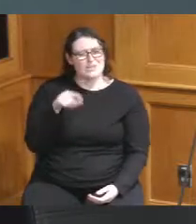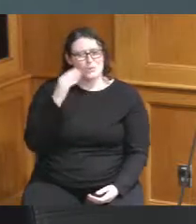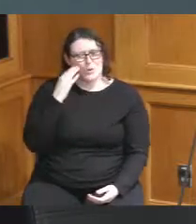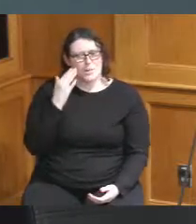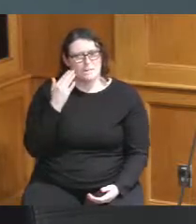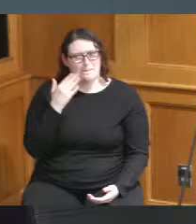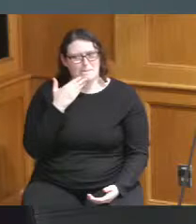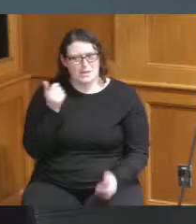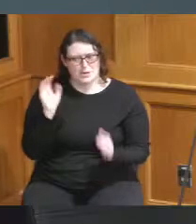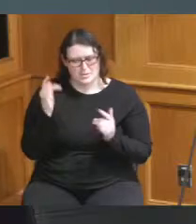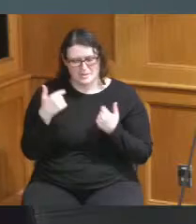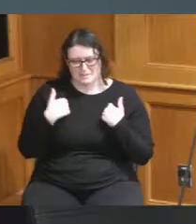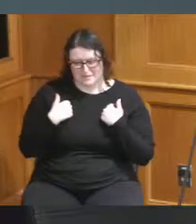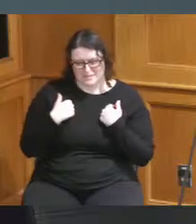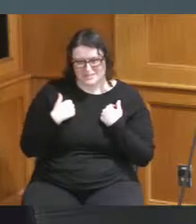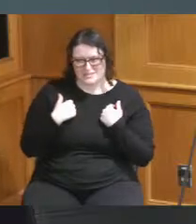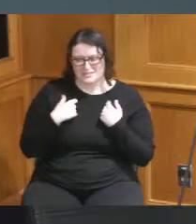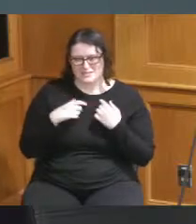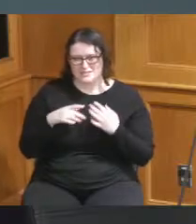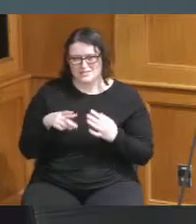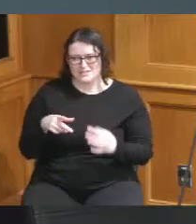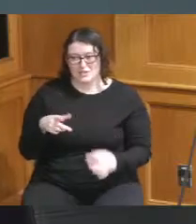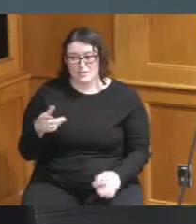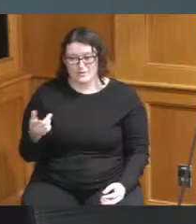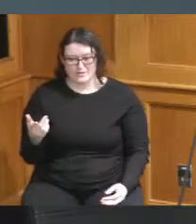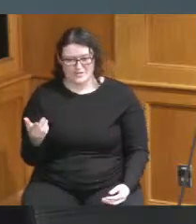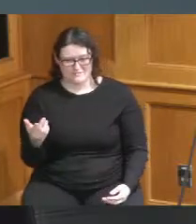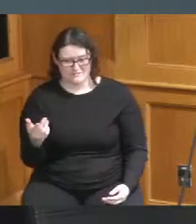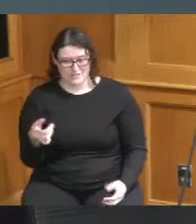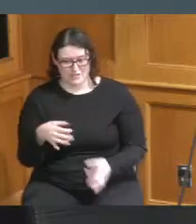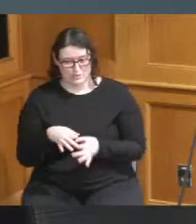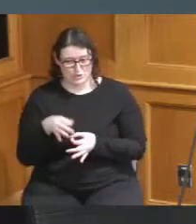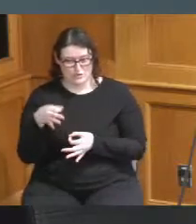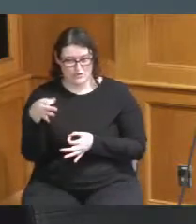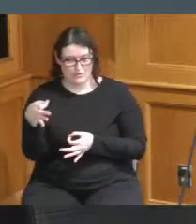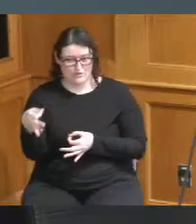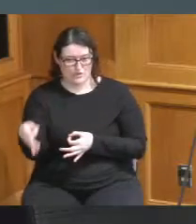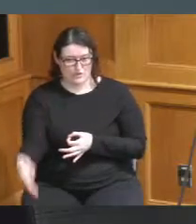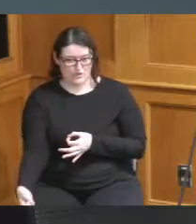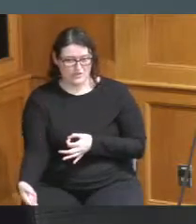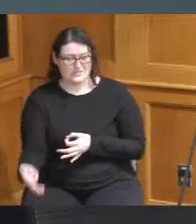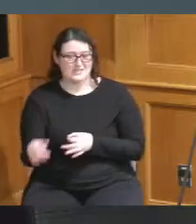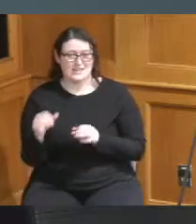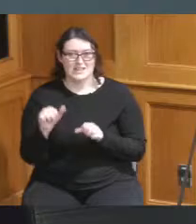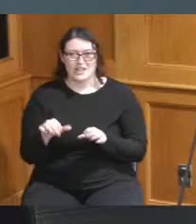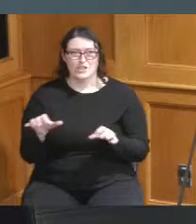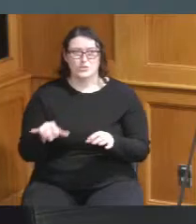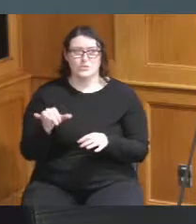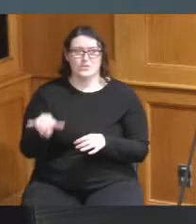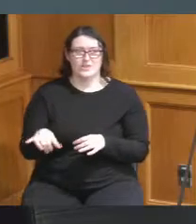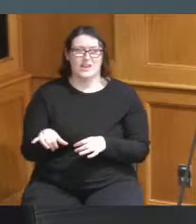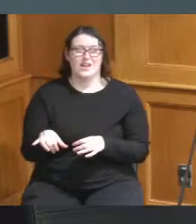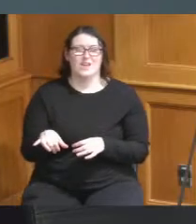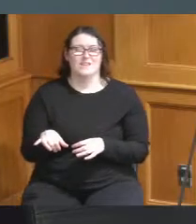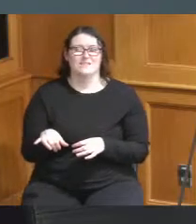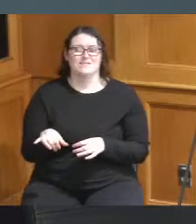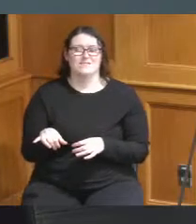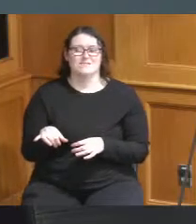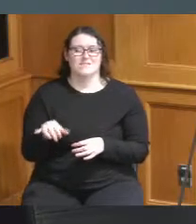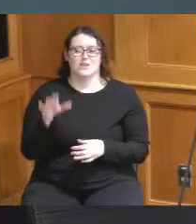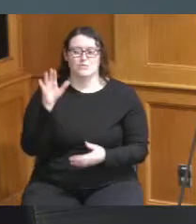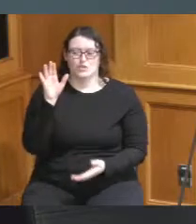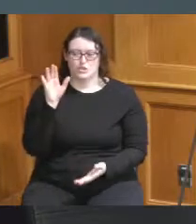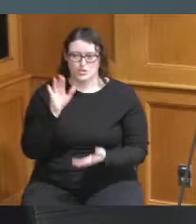me, the ones that you deferred for $30 million, can you do those and then reduce also